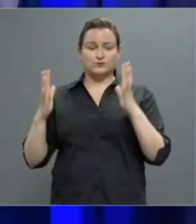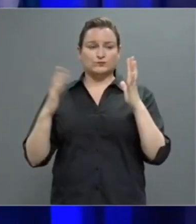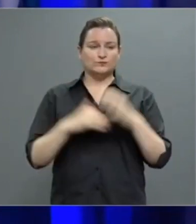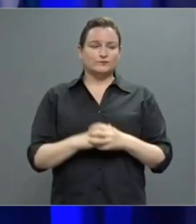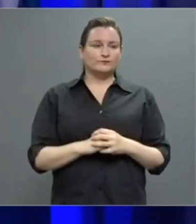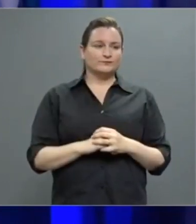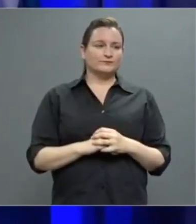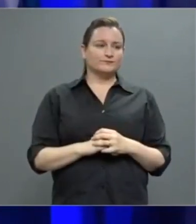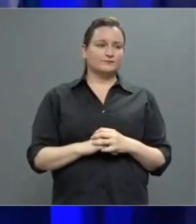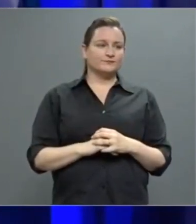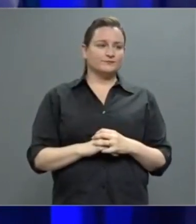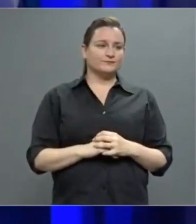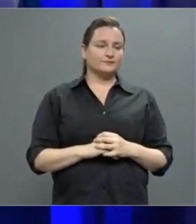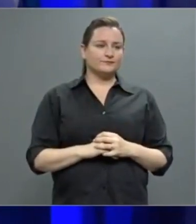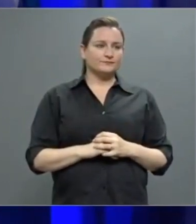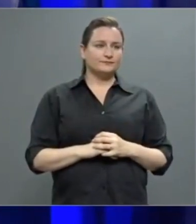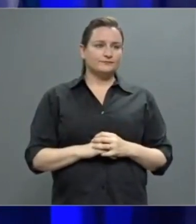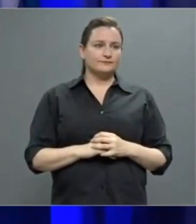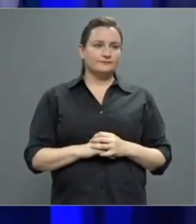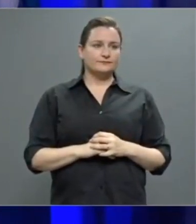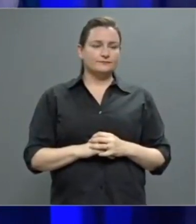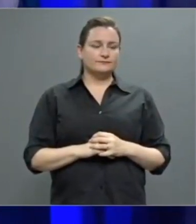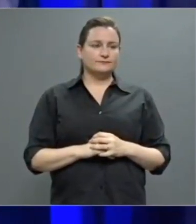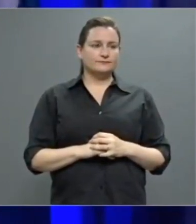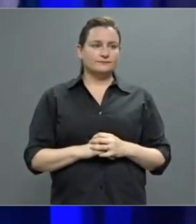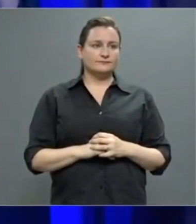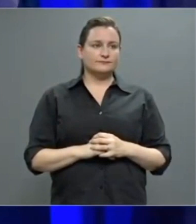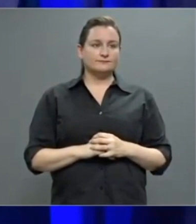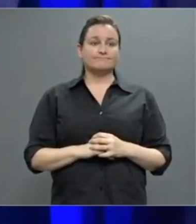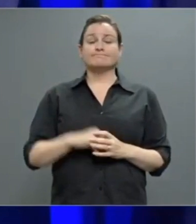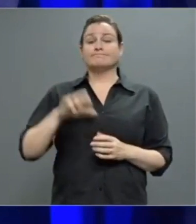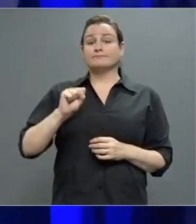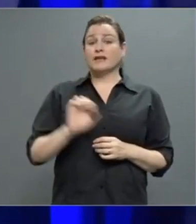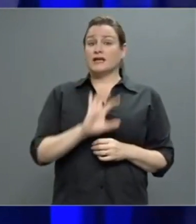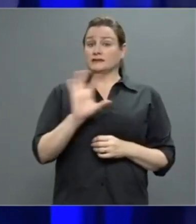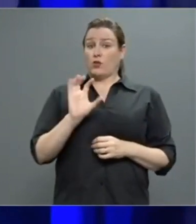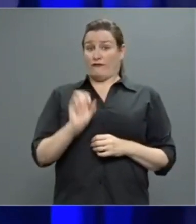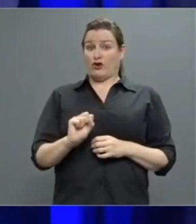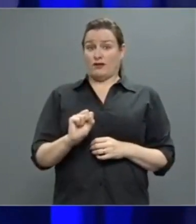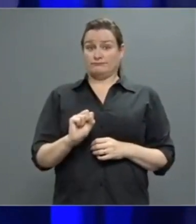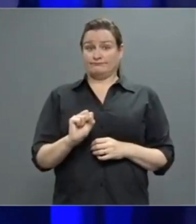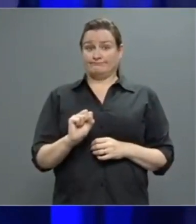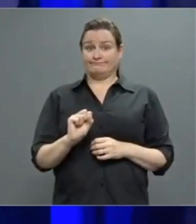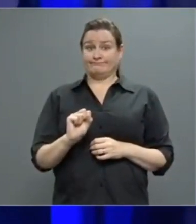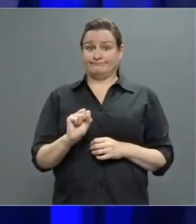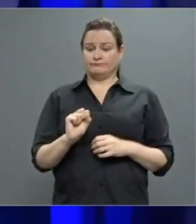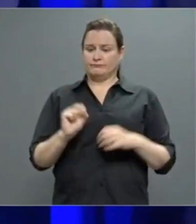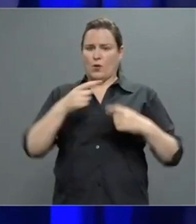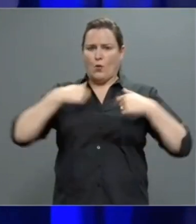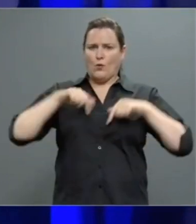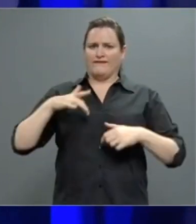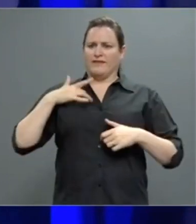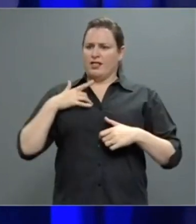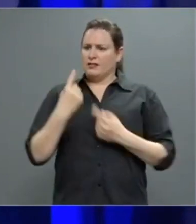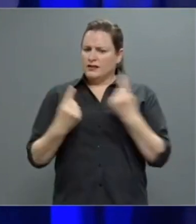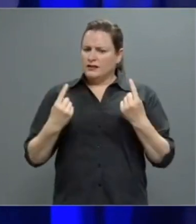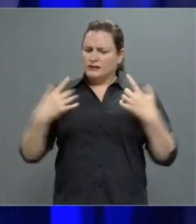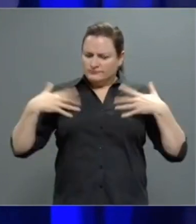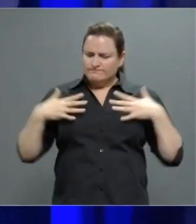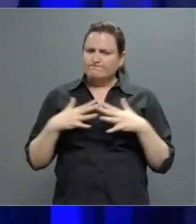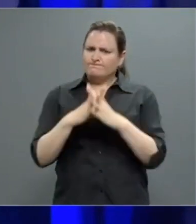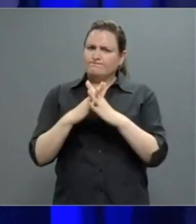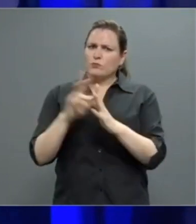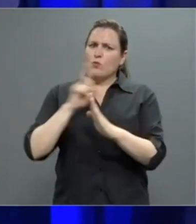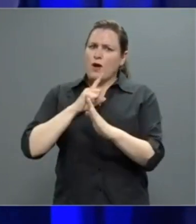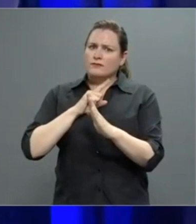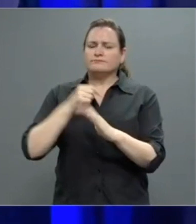The one thing that unites South Africans above all else is the desire to determine one's own